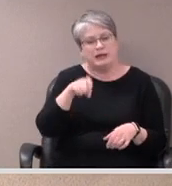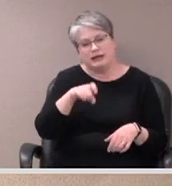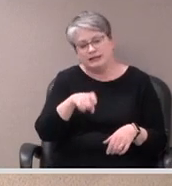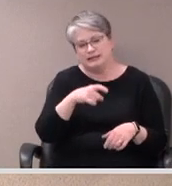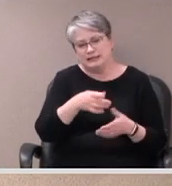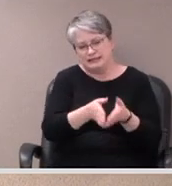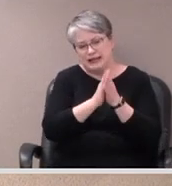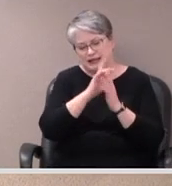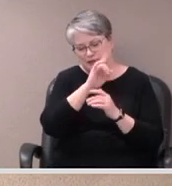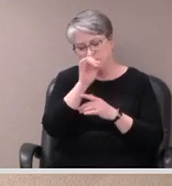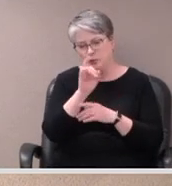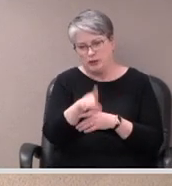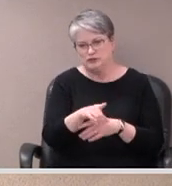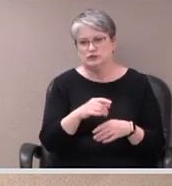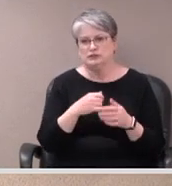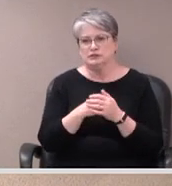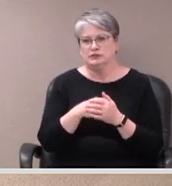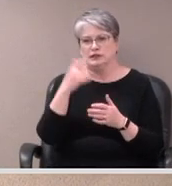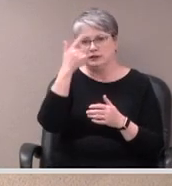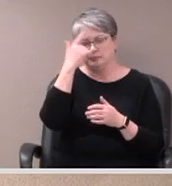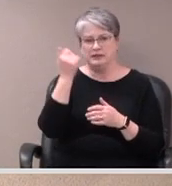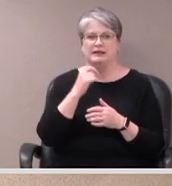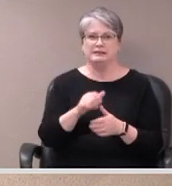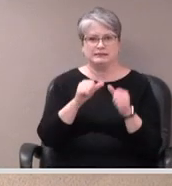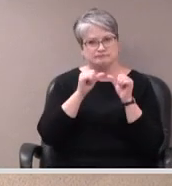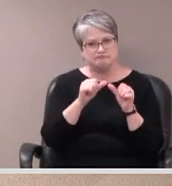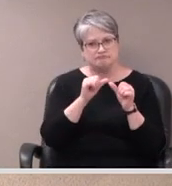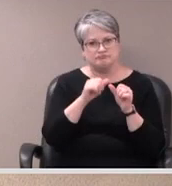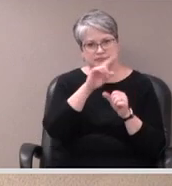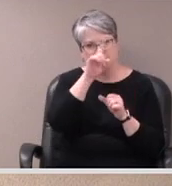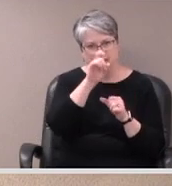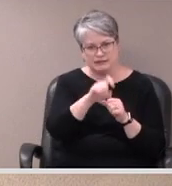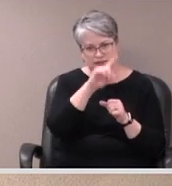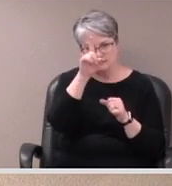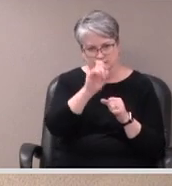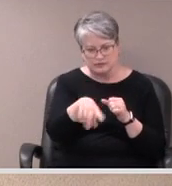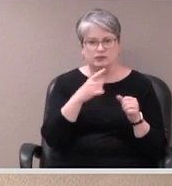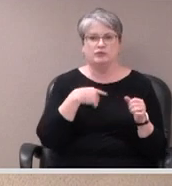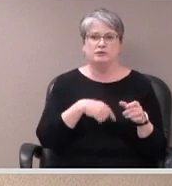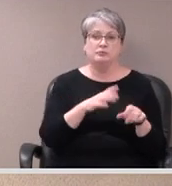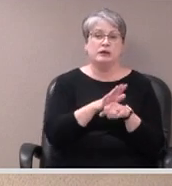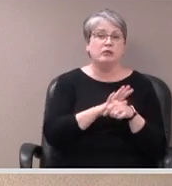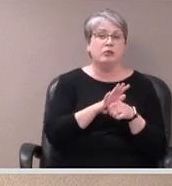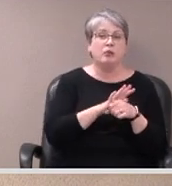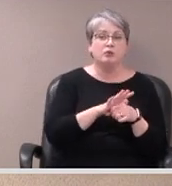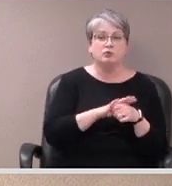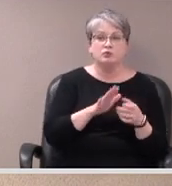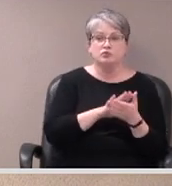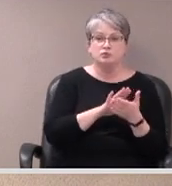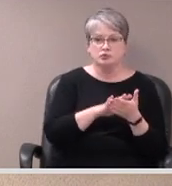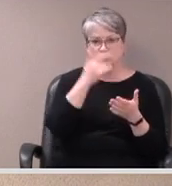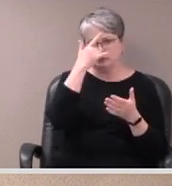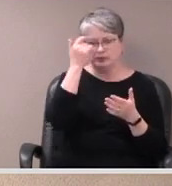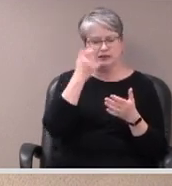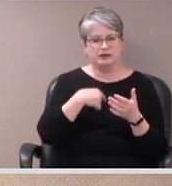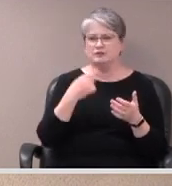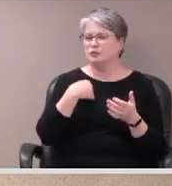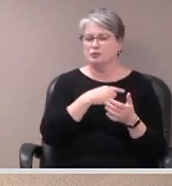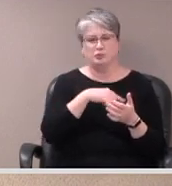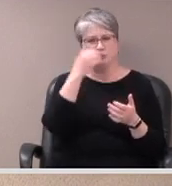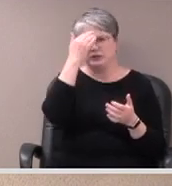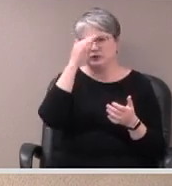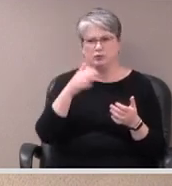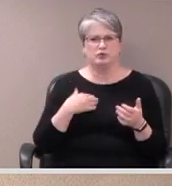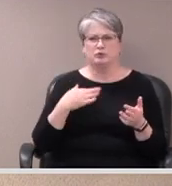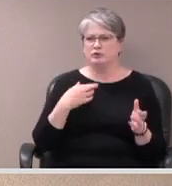ask it, because I'm the reason I keep asking these questions about local school, because we don't know what they're going to recommend to